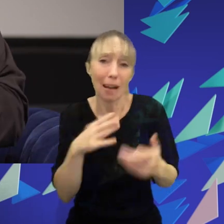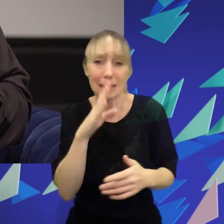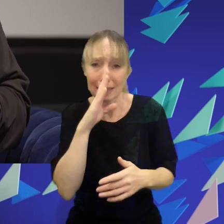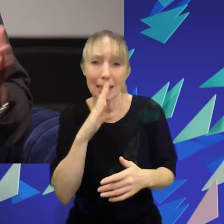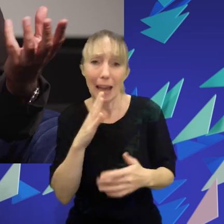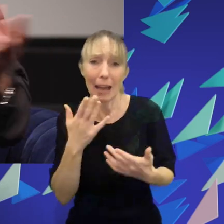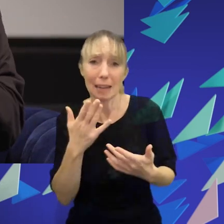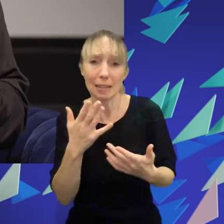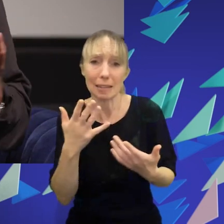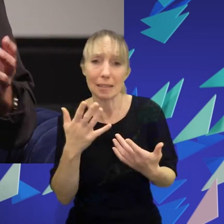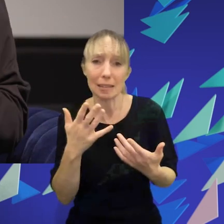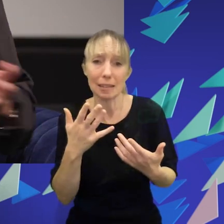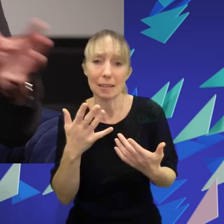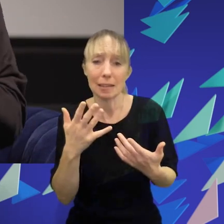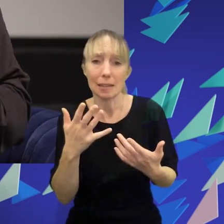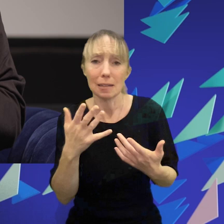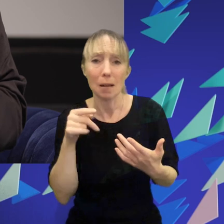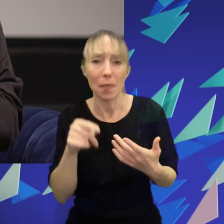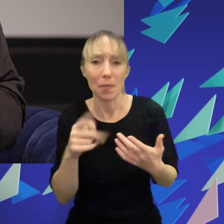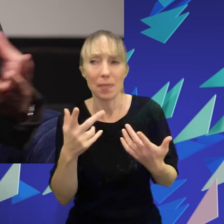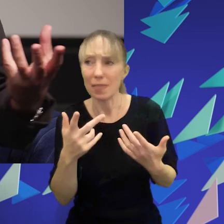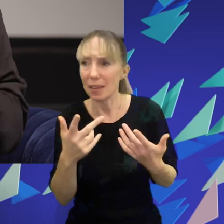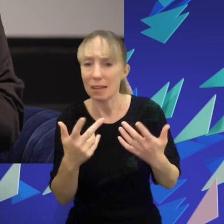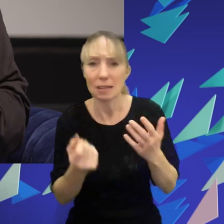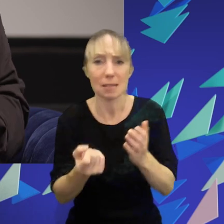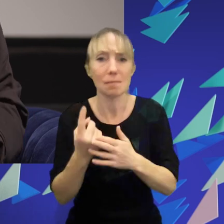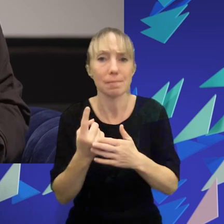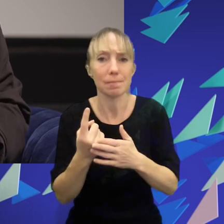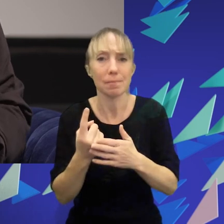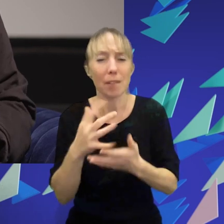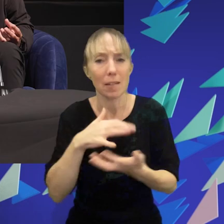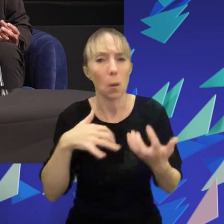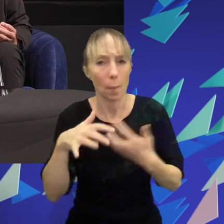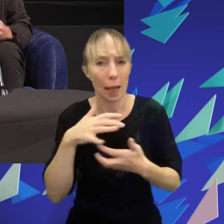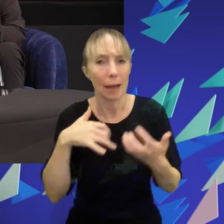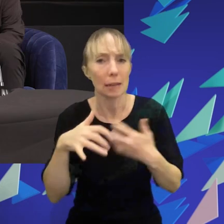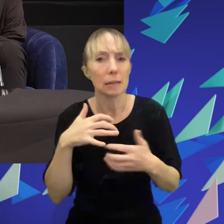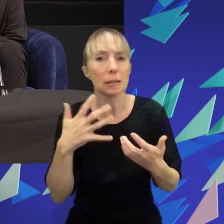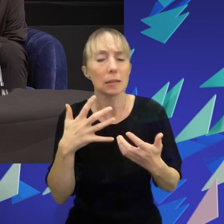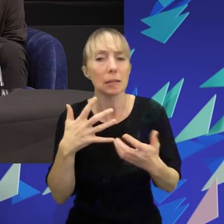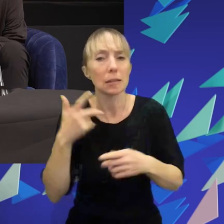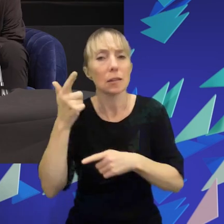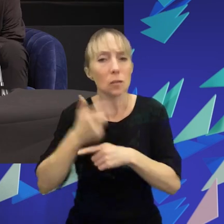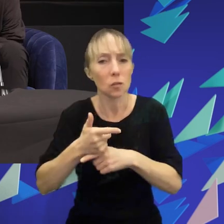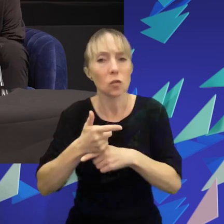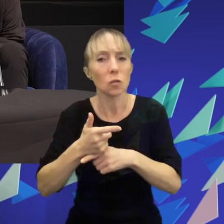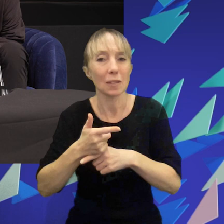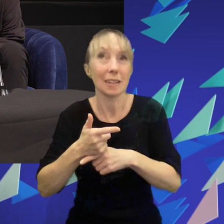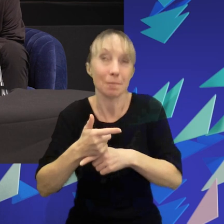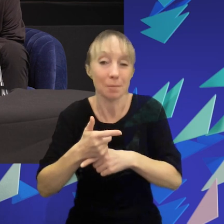things about this reencounter that is always very complex. And the shooting itself